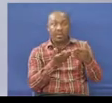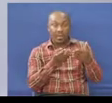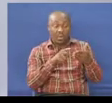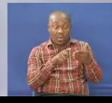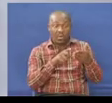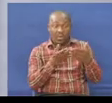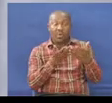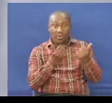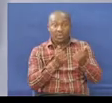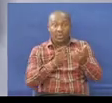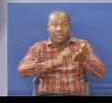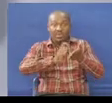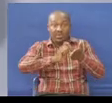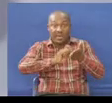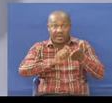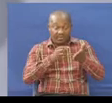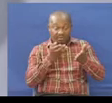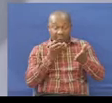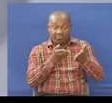which can be written